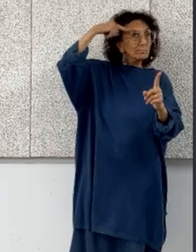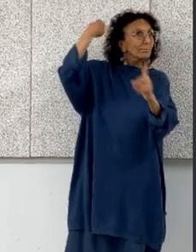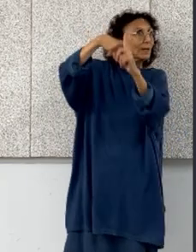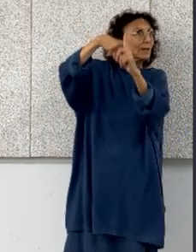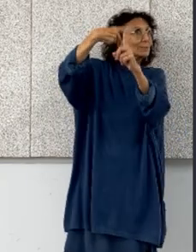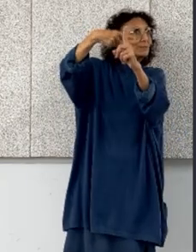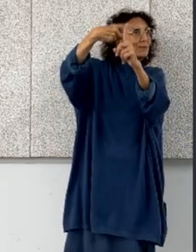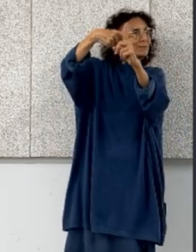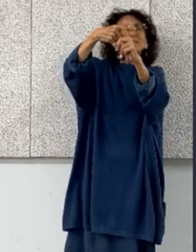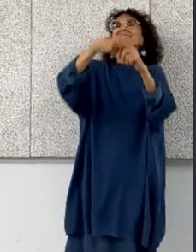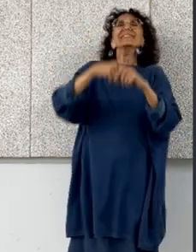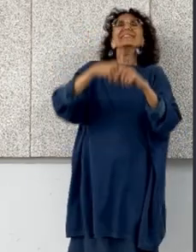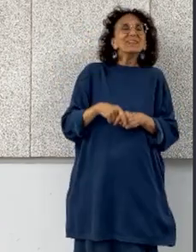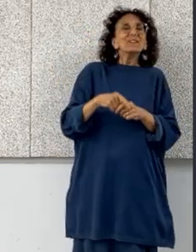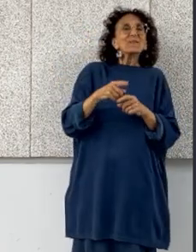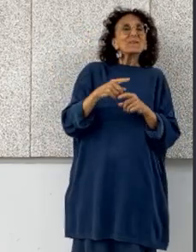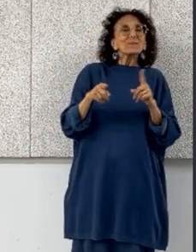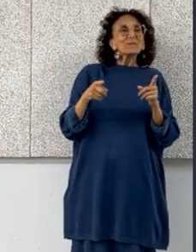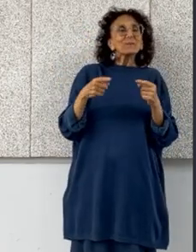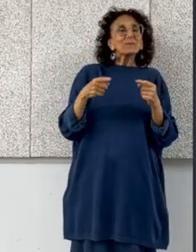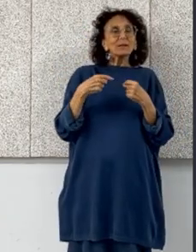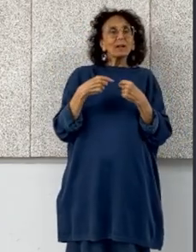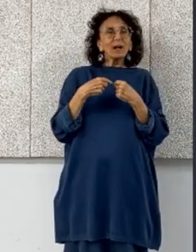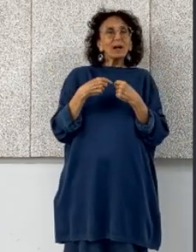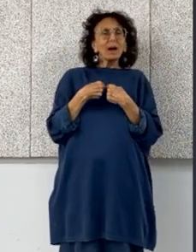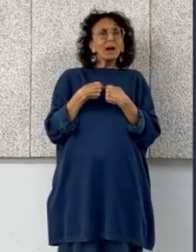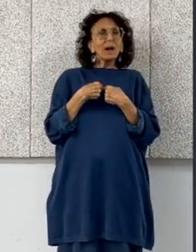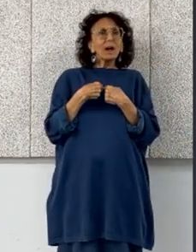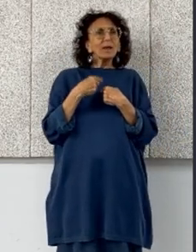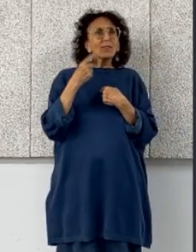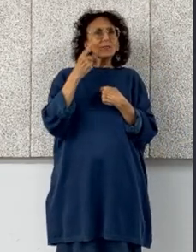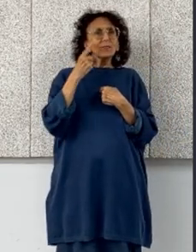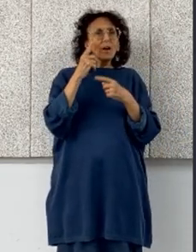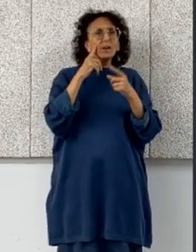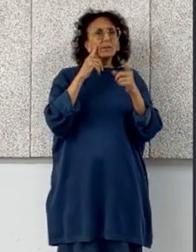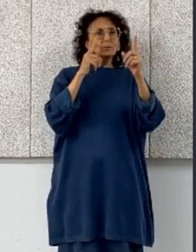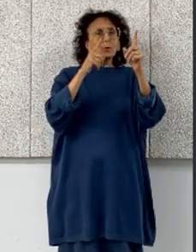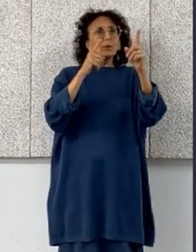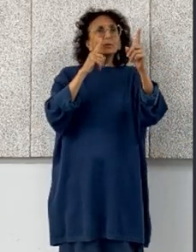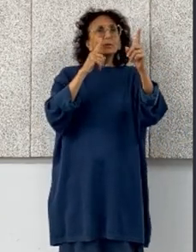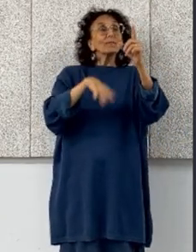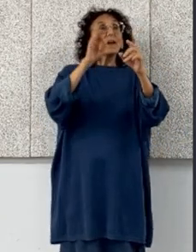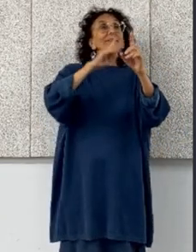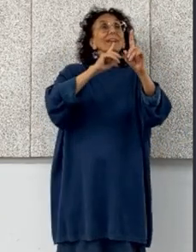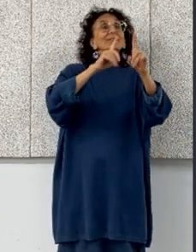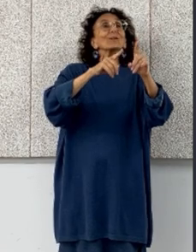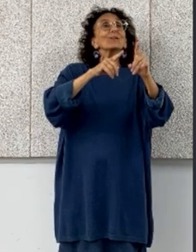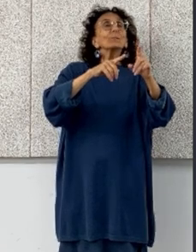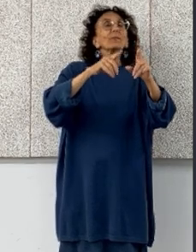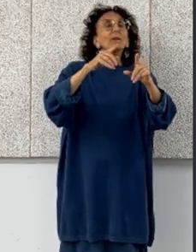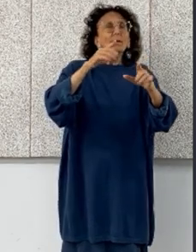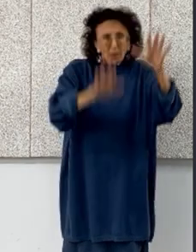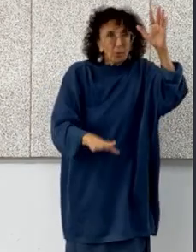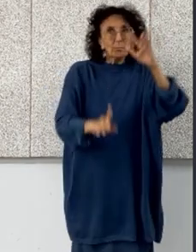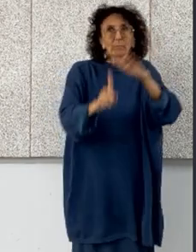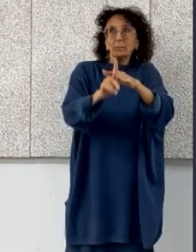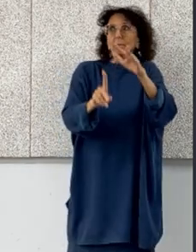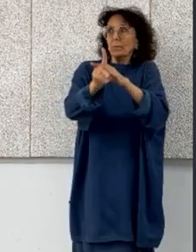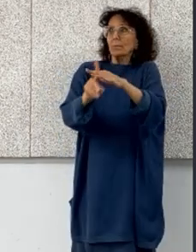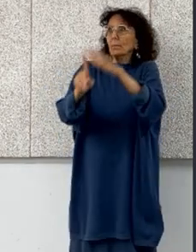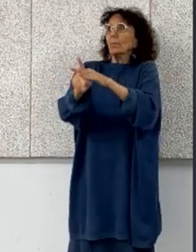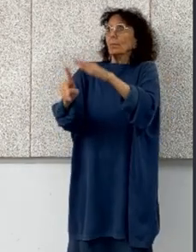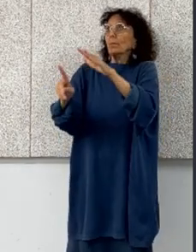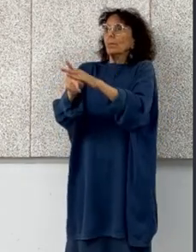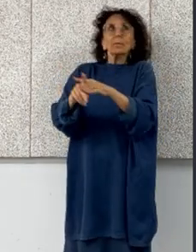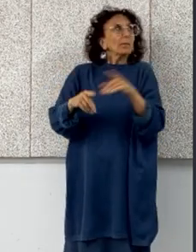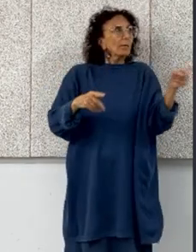But I myself am really, I thought I was working towards the solution, and then I've tripped over so many new issues with the